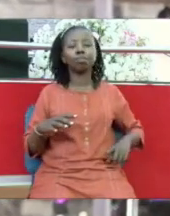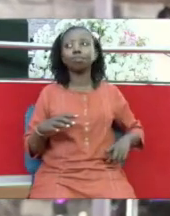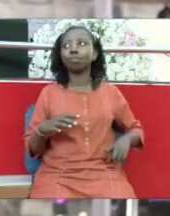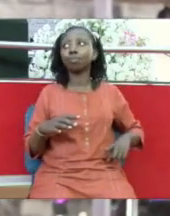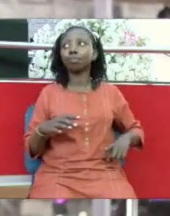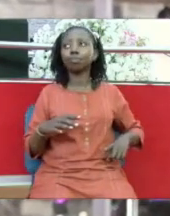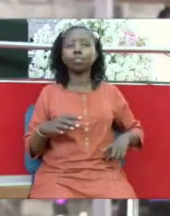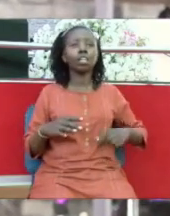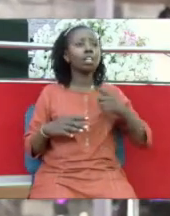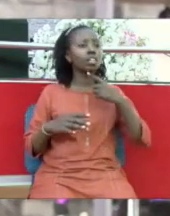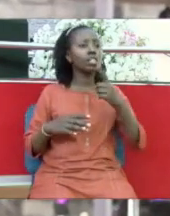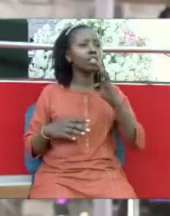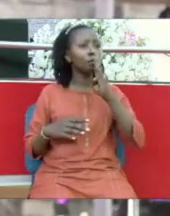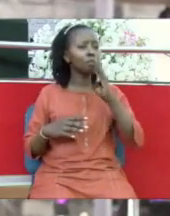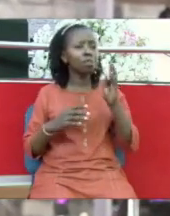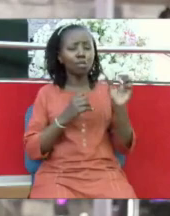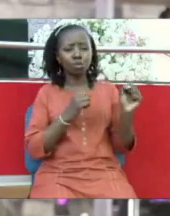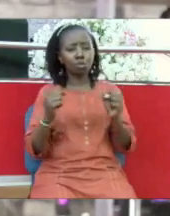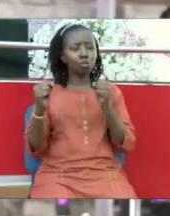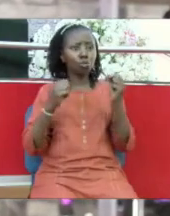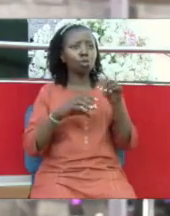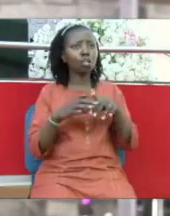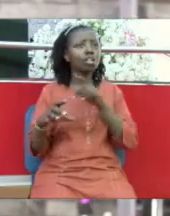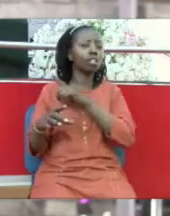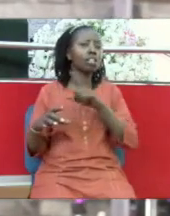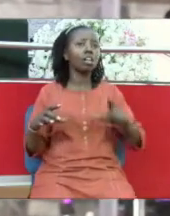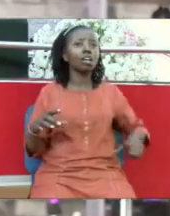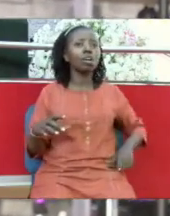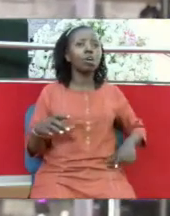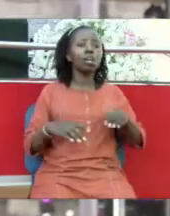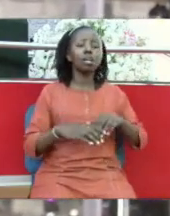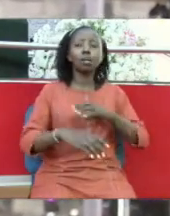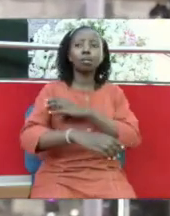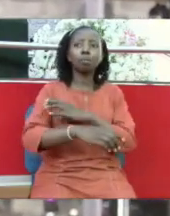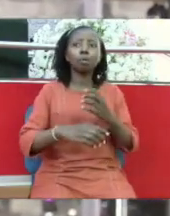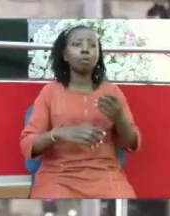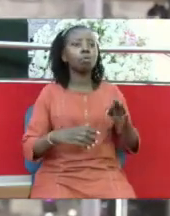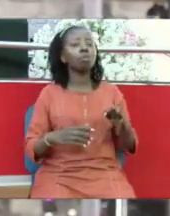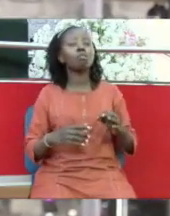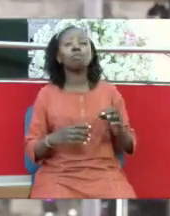He says, be strong in the Lord and in the power of His might. Be